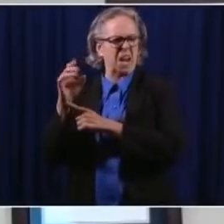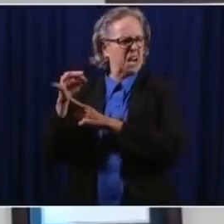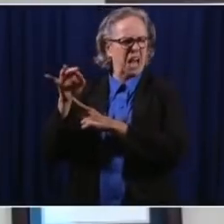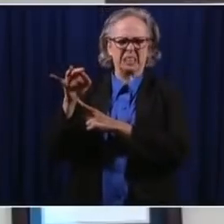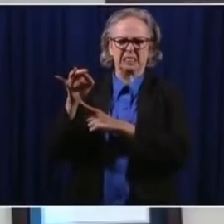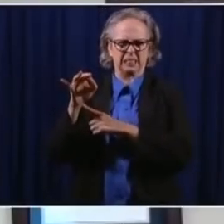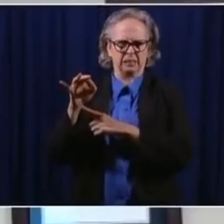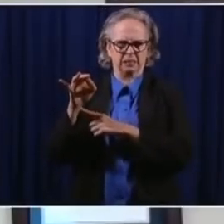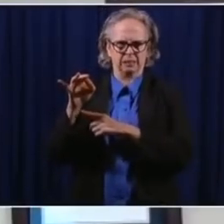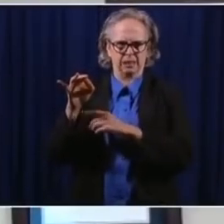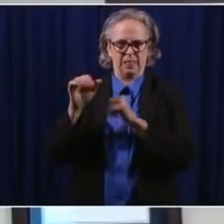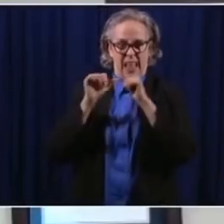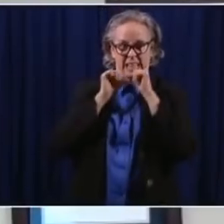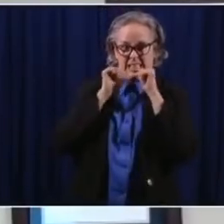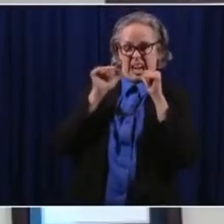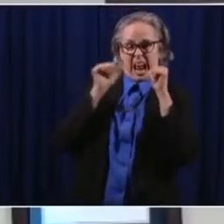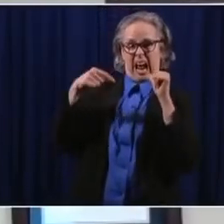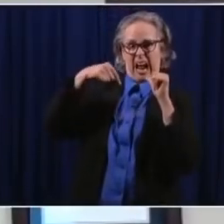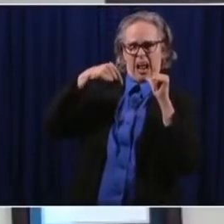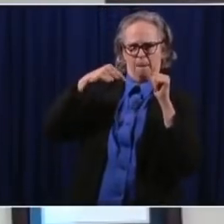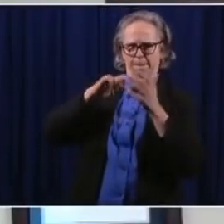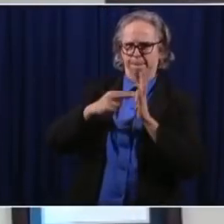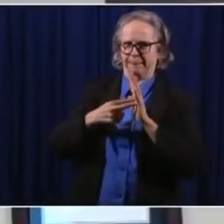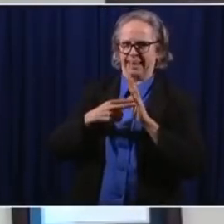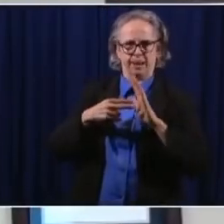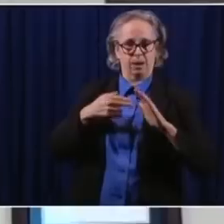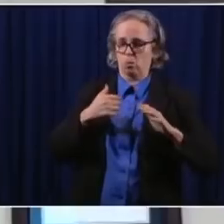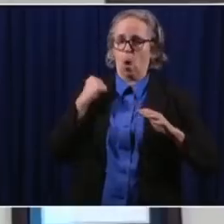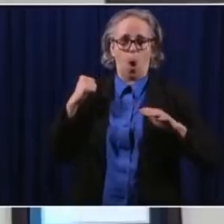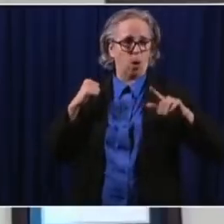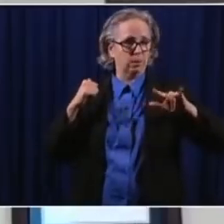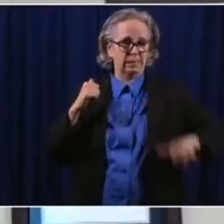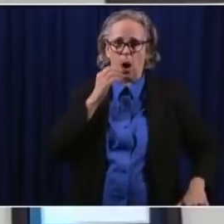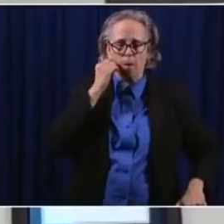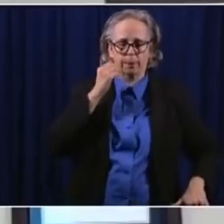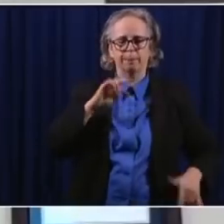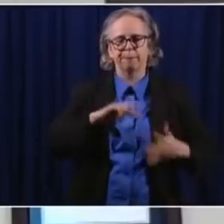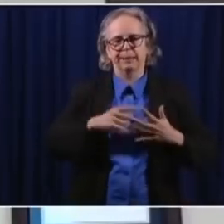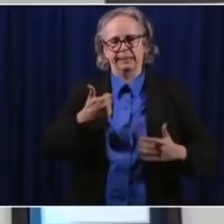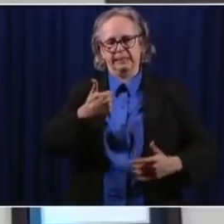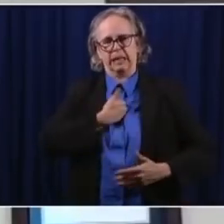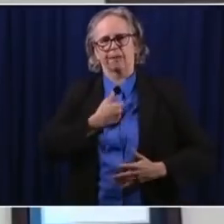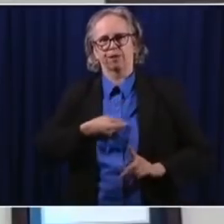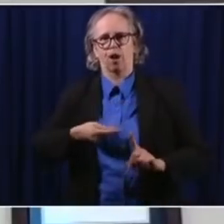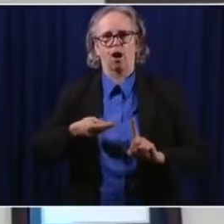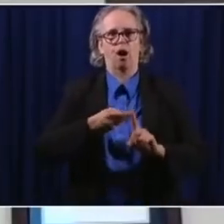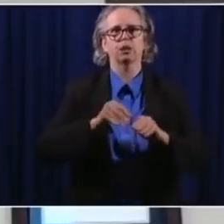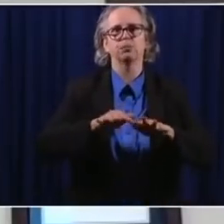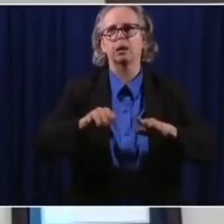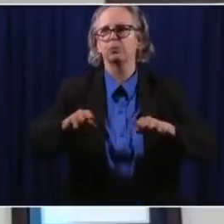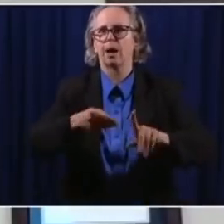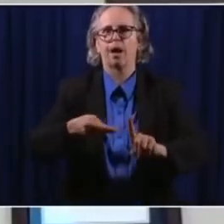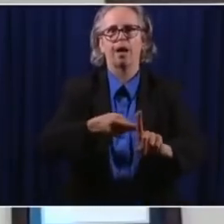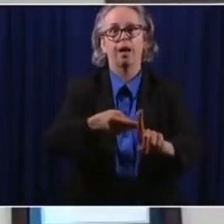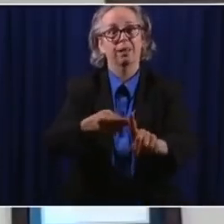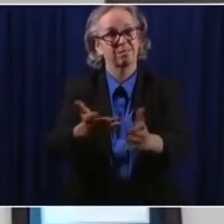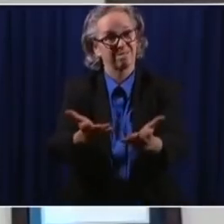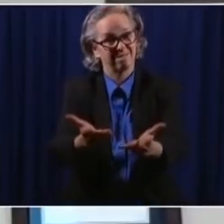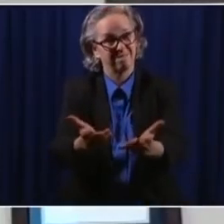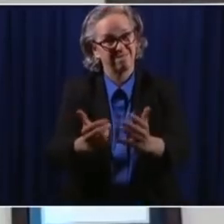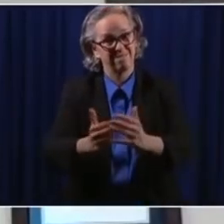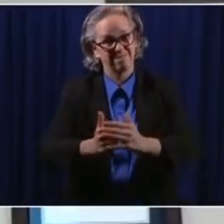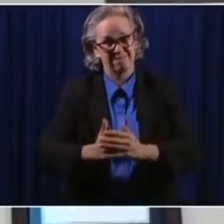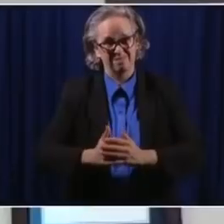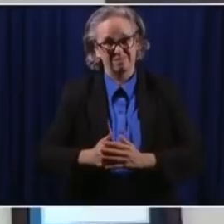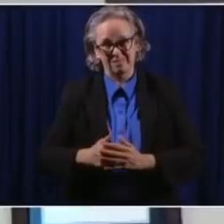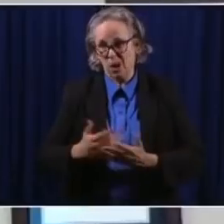becoming ill, because folks are kind of living their normal life and doing what they would normally do while they're waiting for that result to